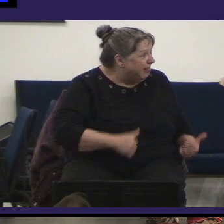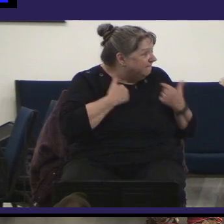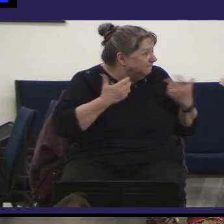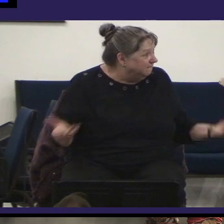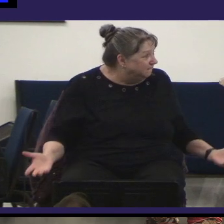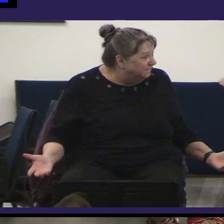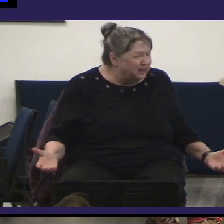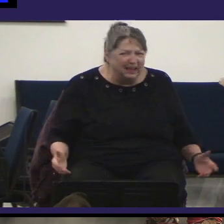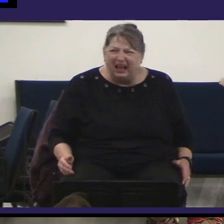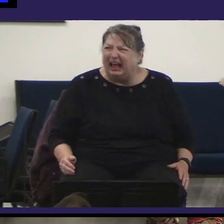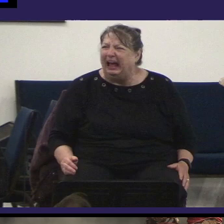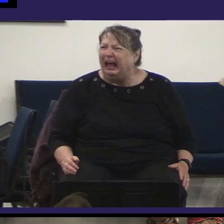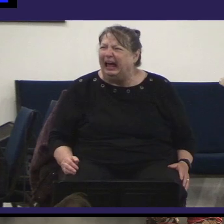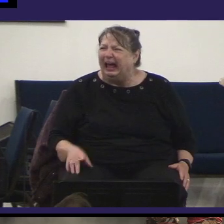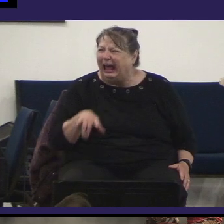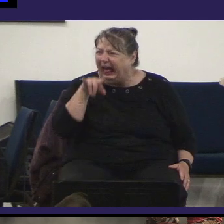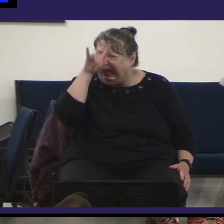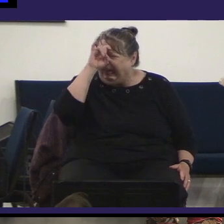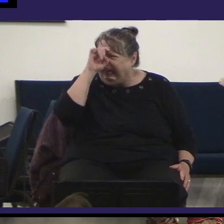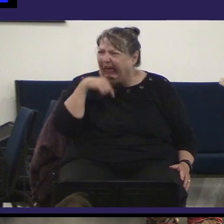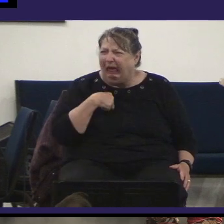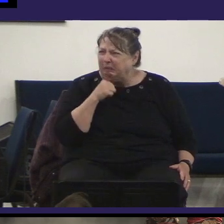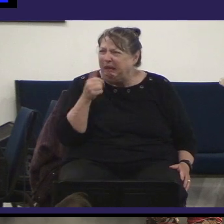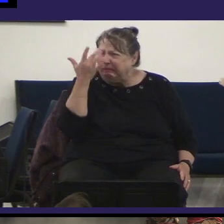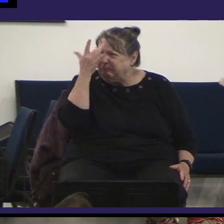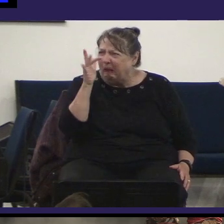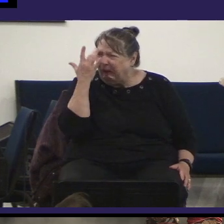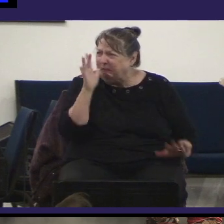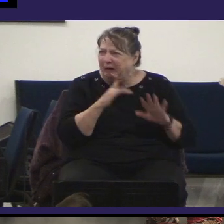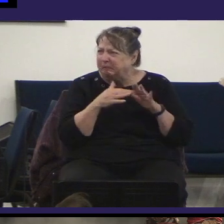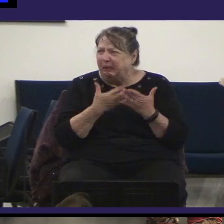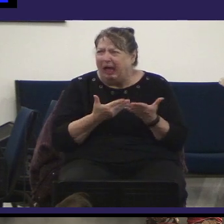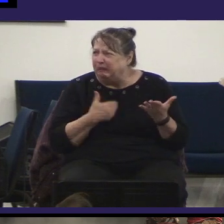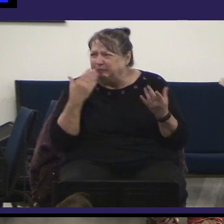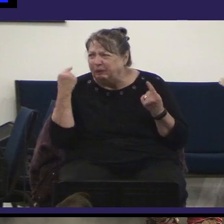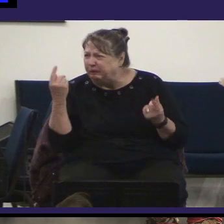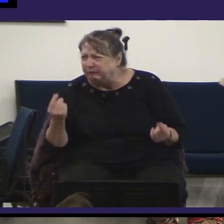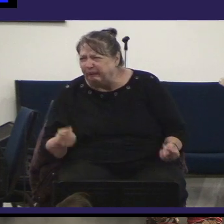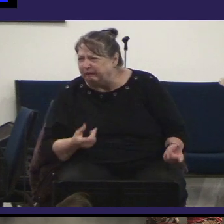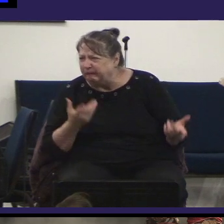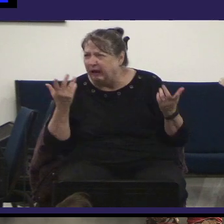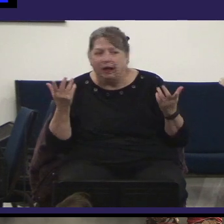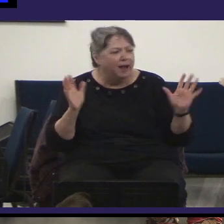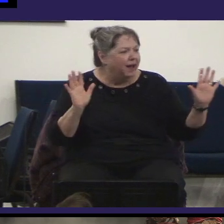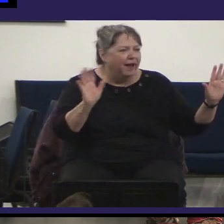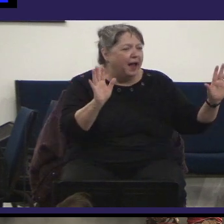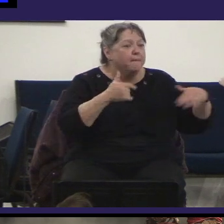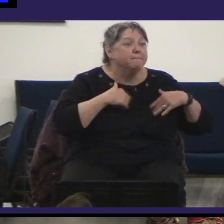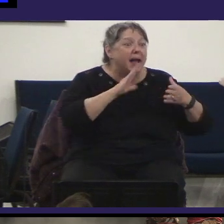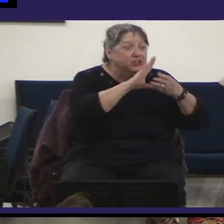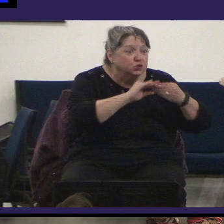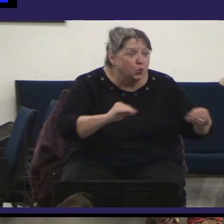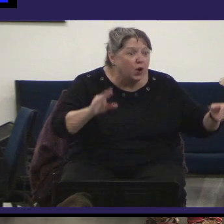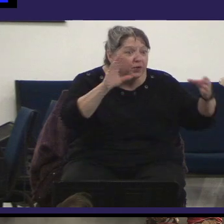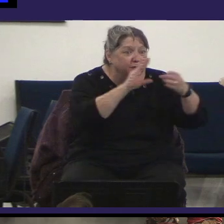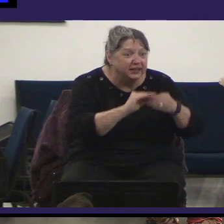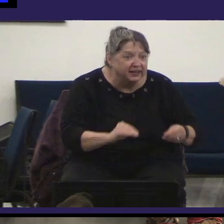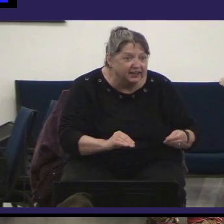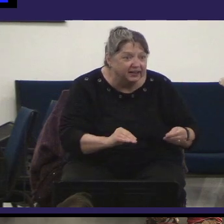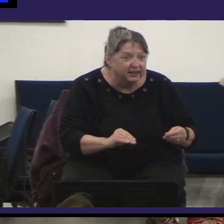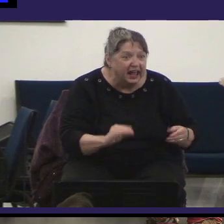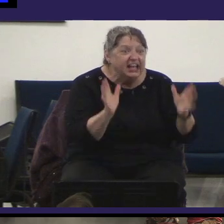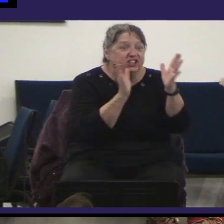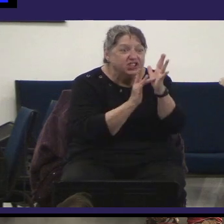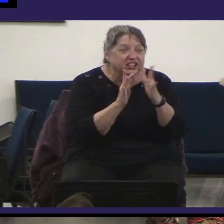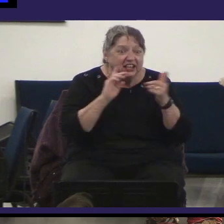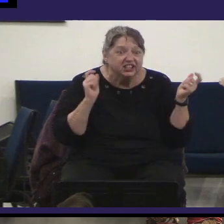But Pastor, I don't know theology. What's he done? I don't know the Greek and the Hebrew, but what's he done in